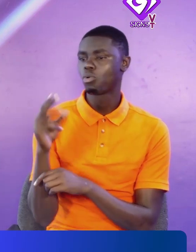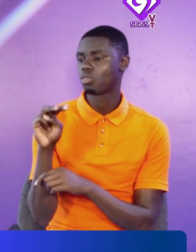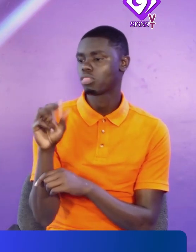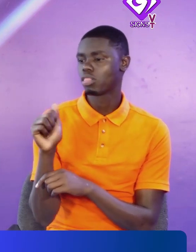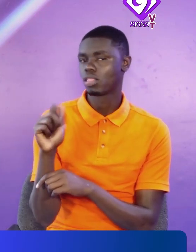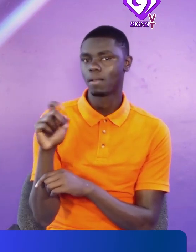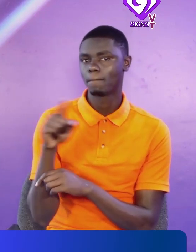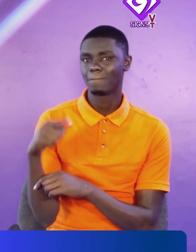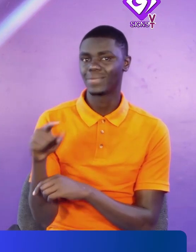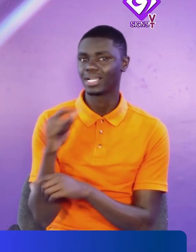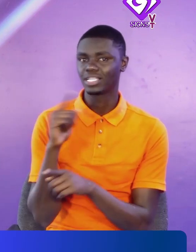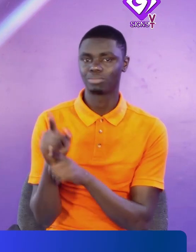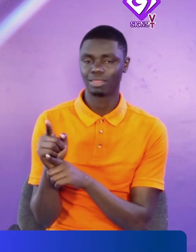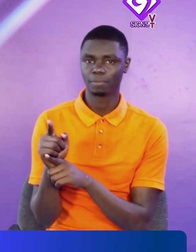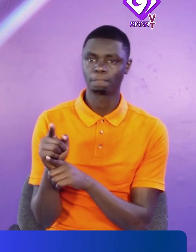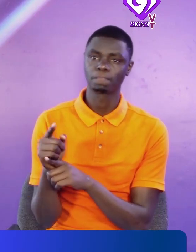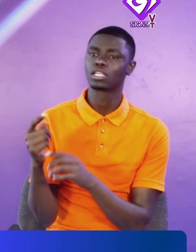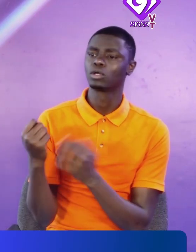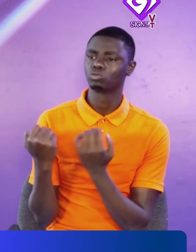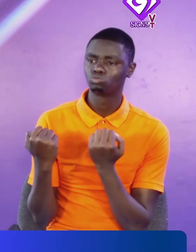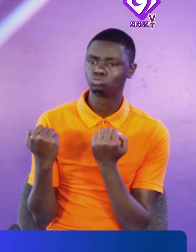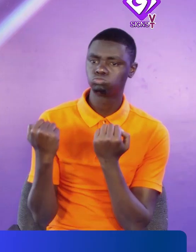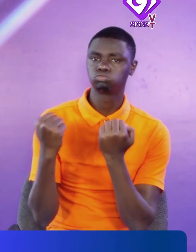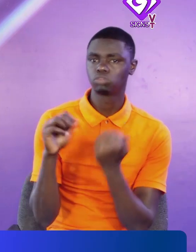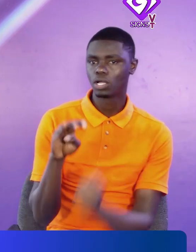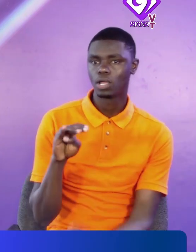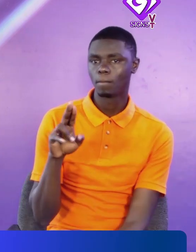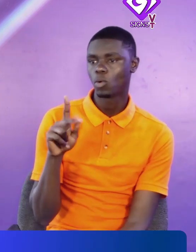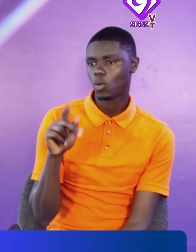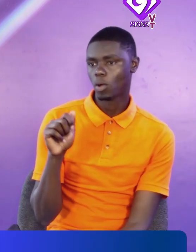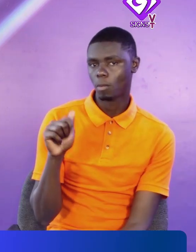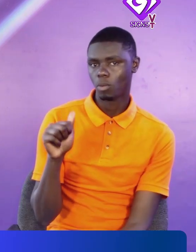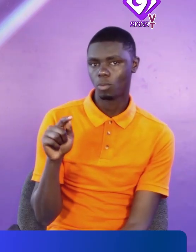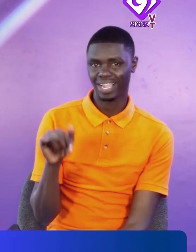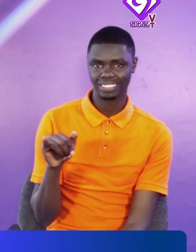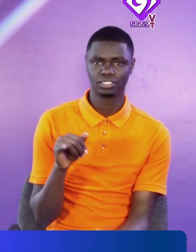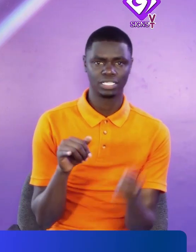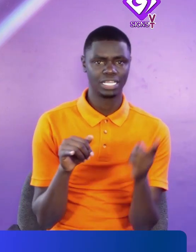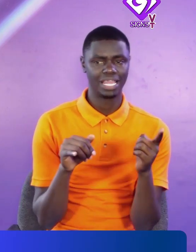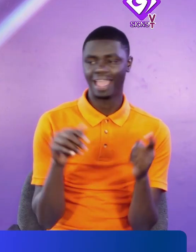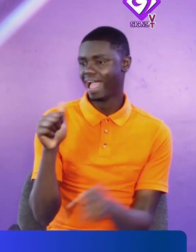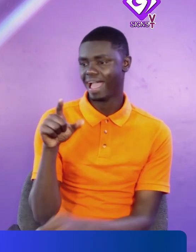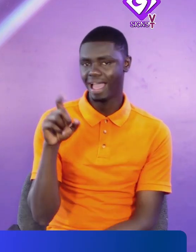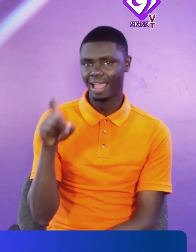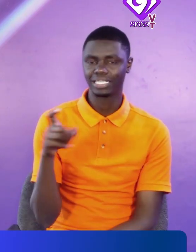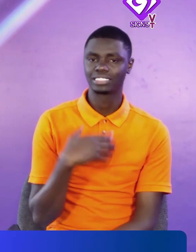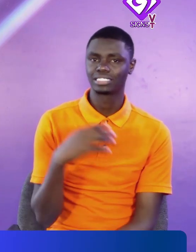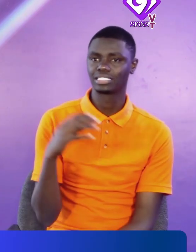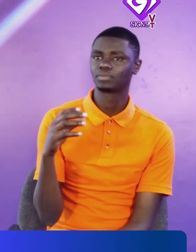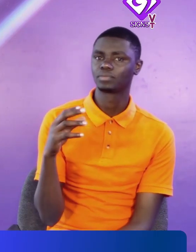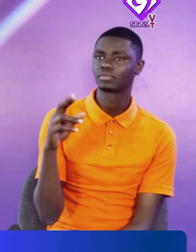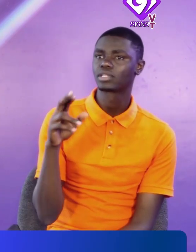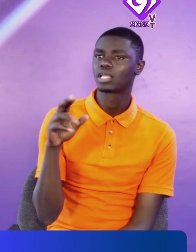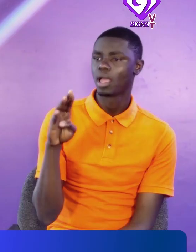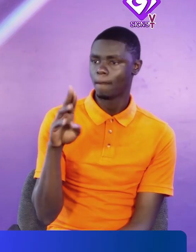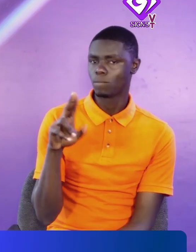Marc Marquez anaendesha Ducati na Alex Marquez anaendesha Gresini Racing Ducati.